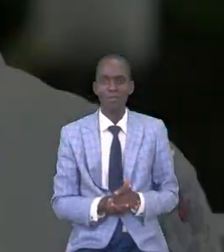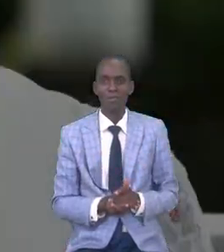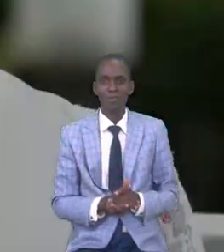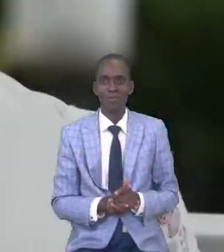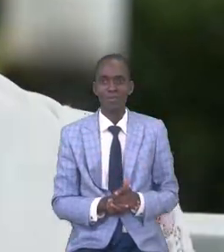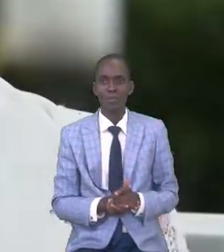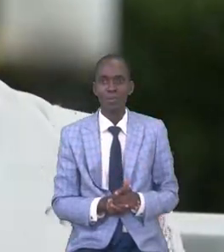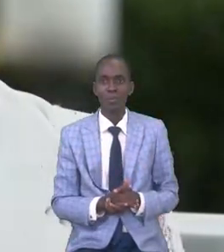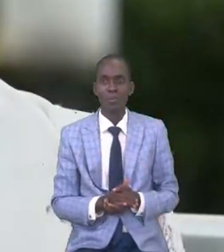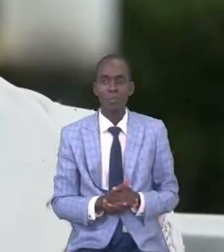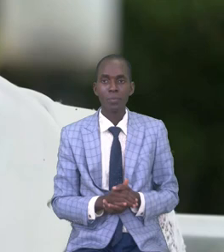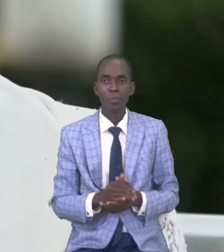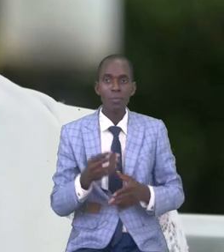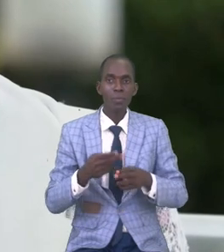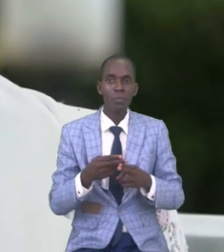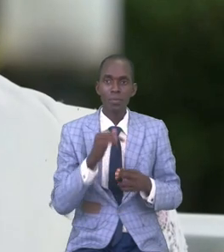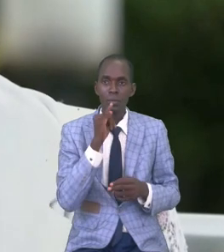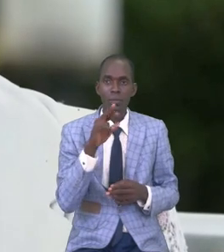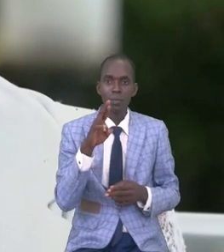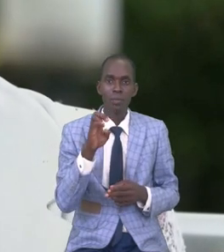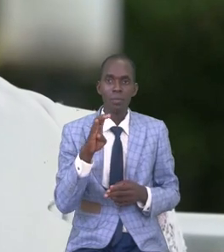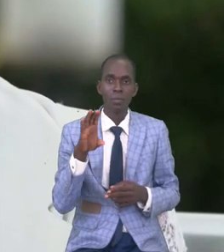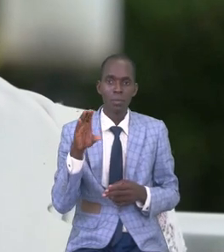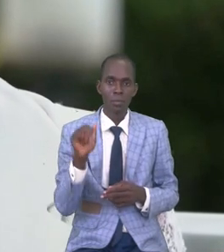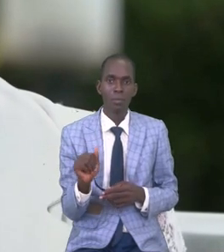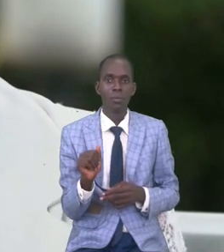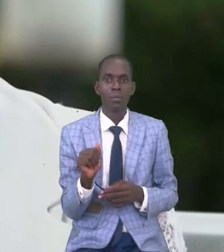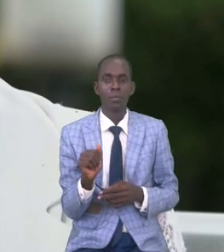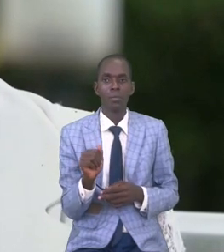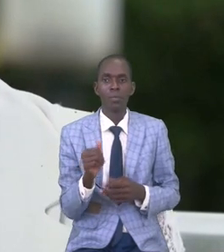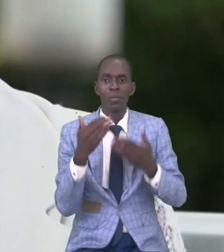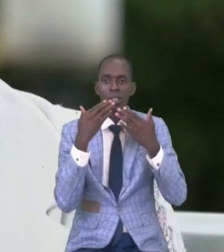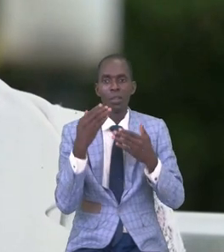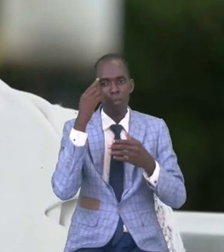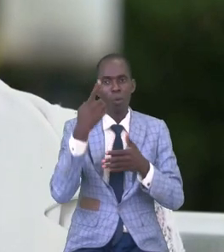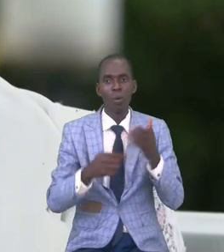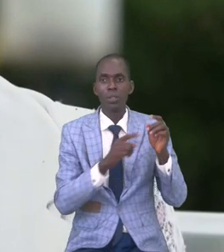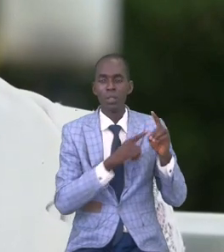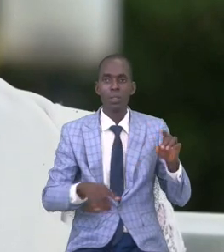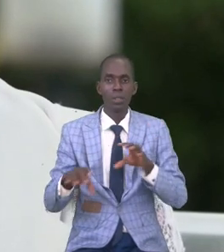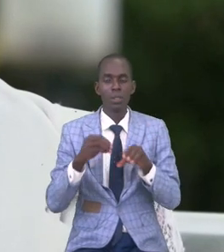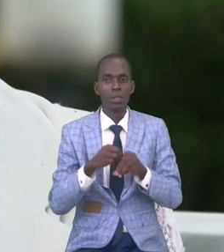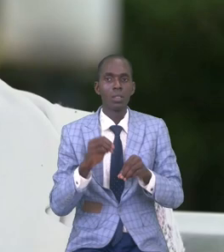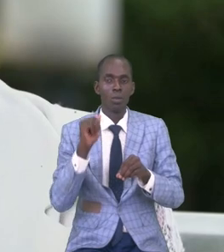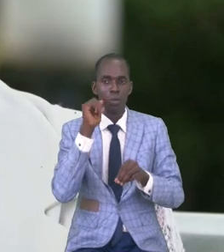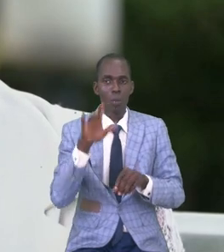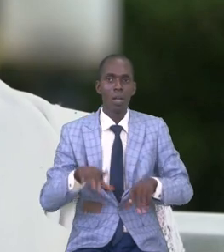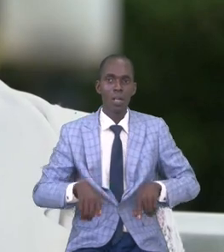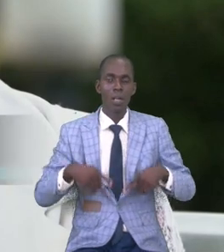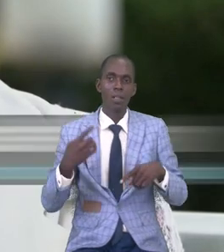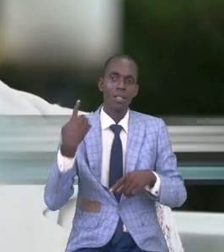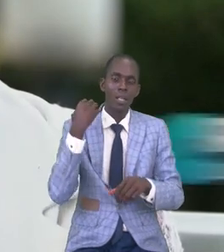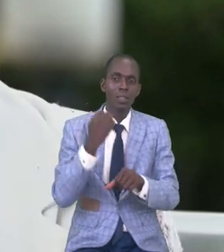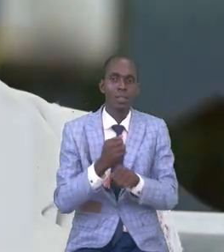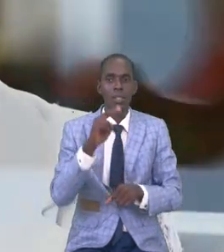My name is Rebecca Pam. I thank God for what he did in my life last year at the November